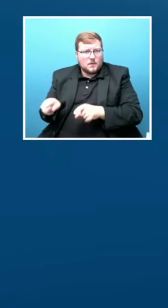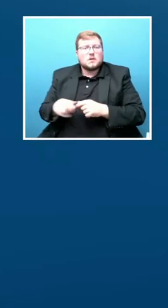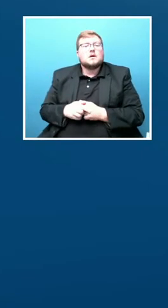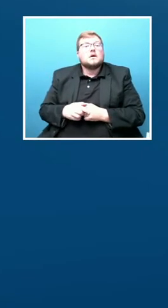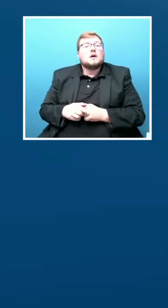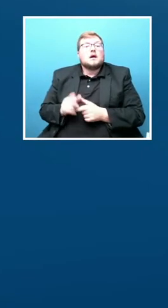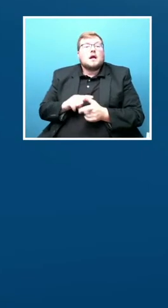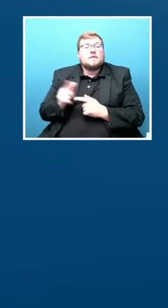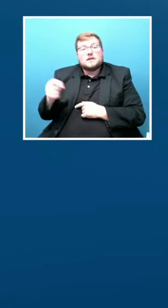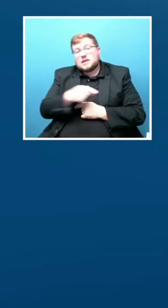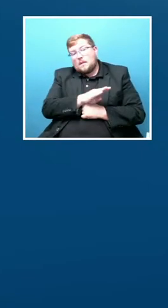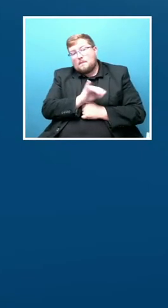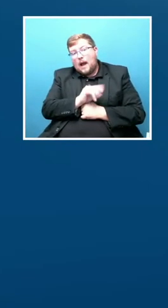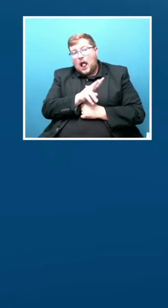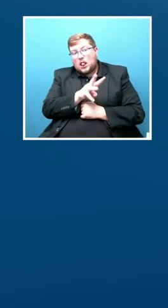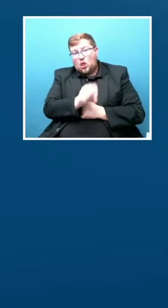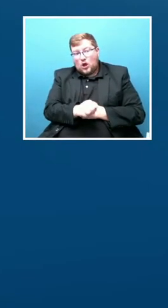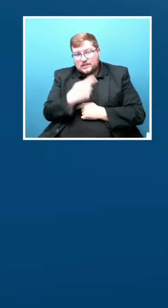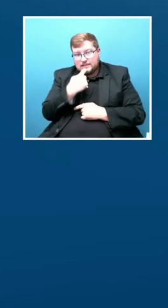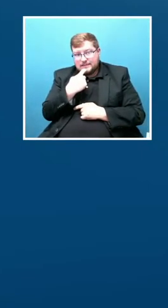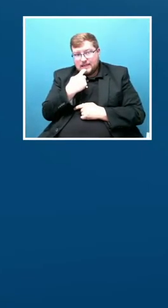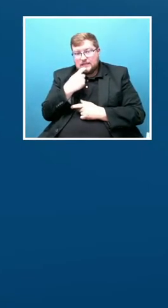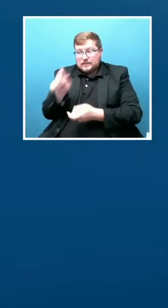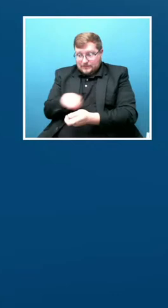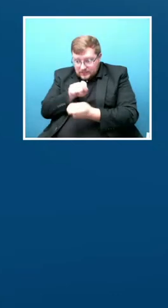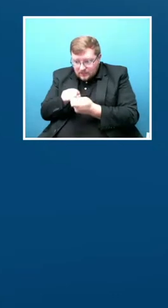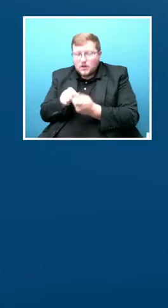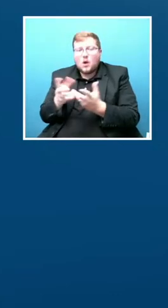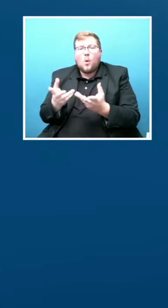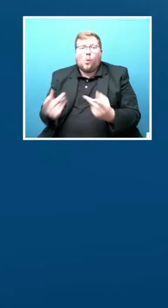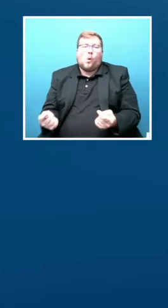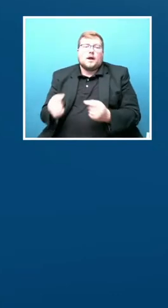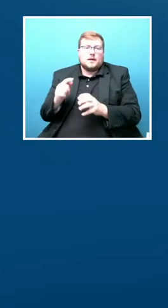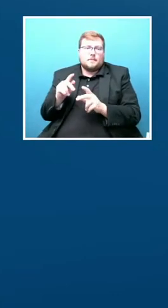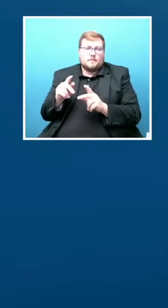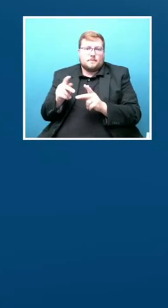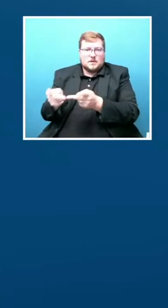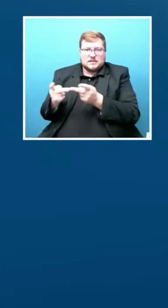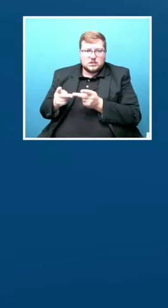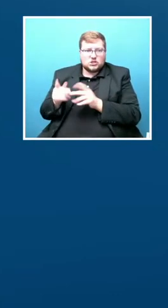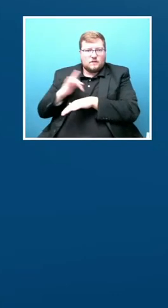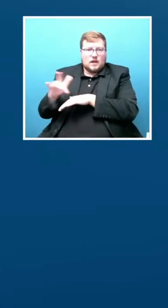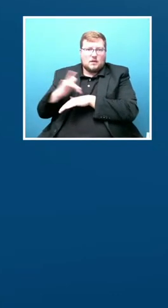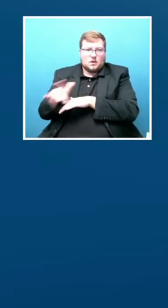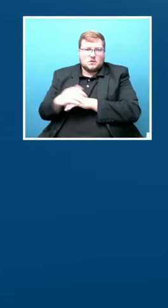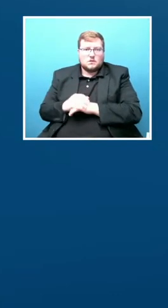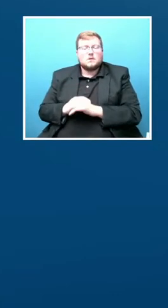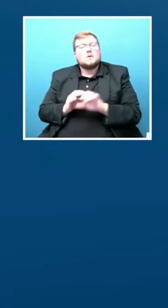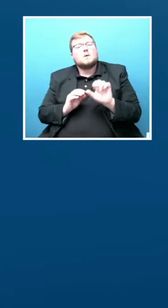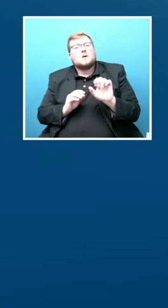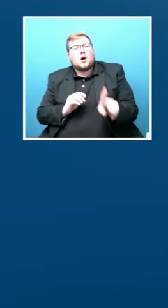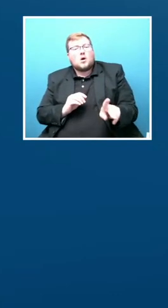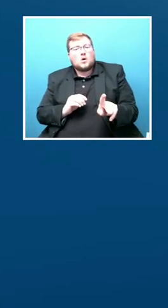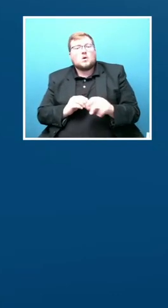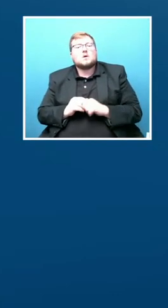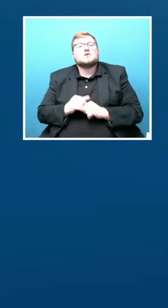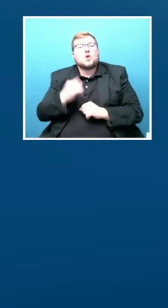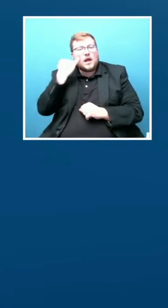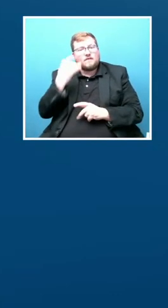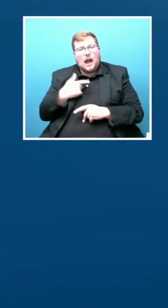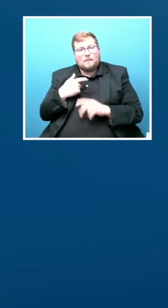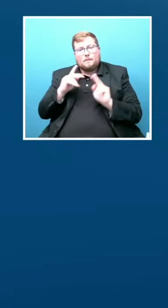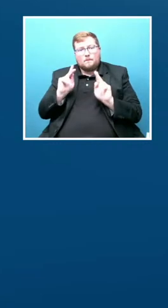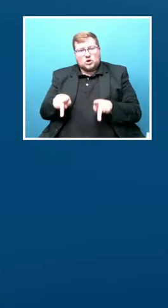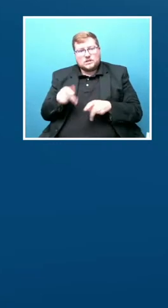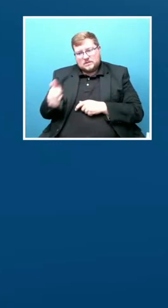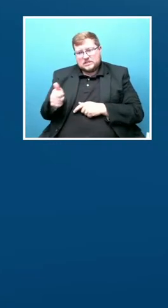out in the bylaws, you know, exactly what positions there are. So if you are a party regular, you